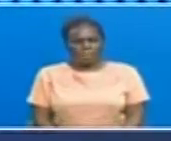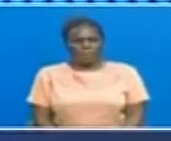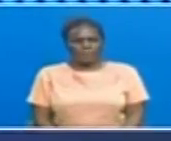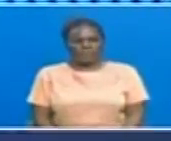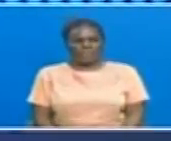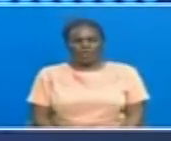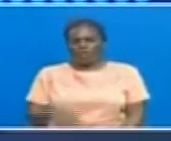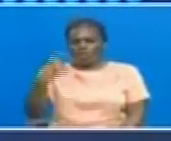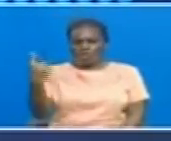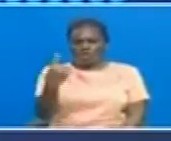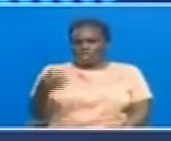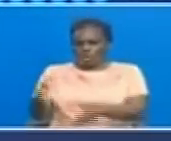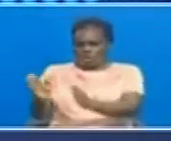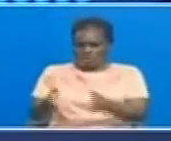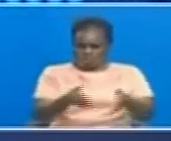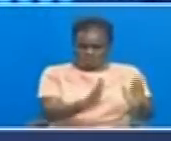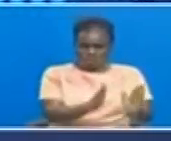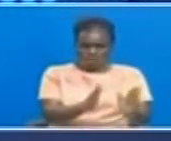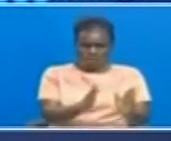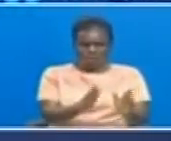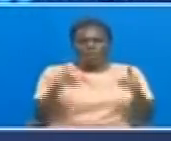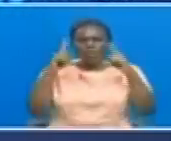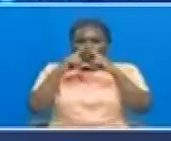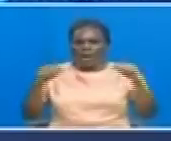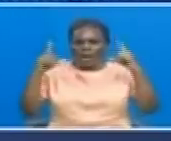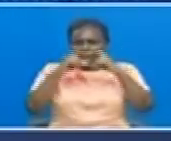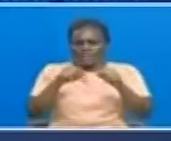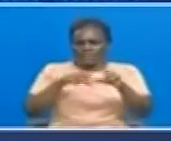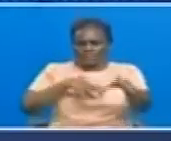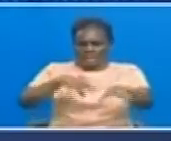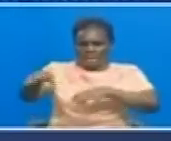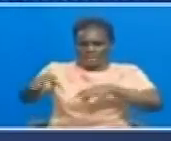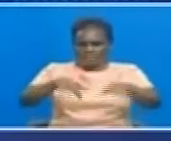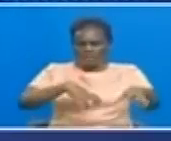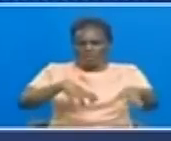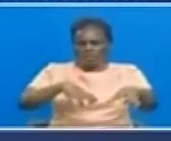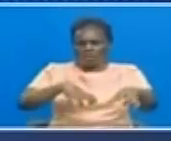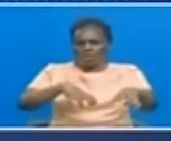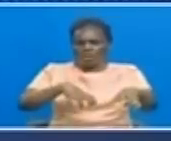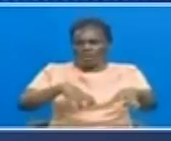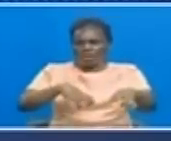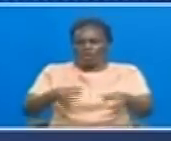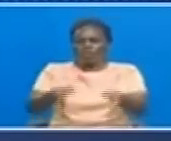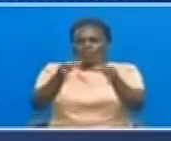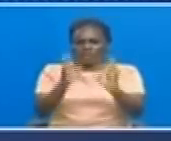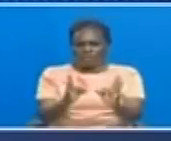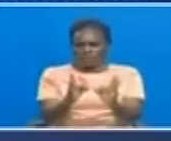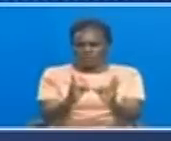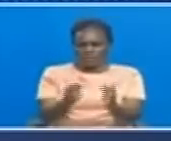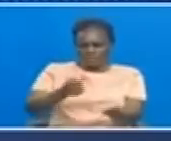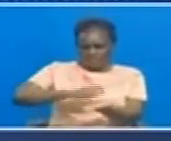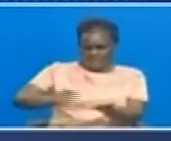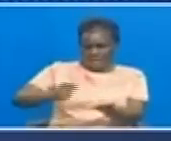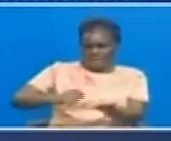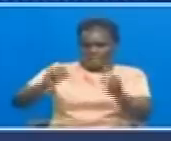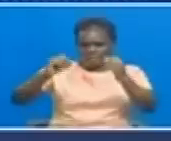It is the only option for now. Well, those were the words of the Kenya Wildlife Service Chairman, Dr. Richard Leakey, after signing